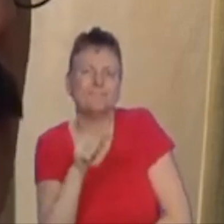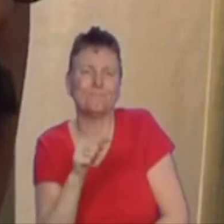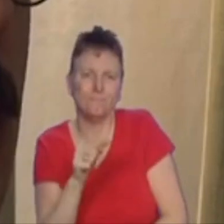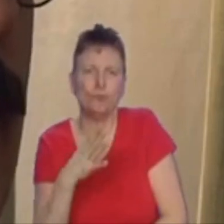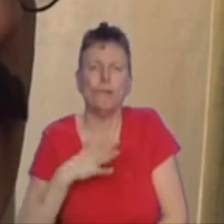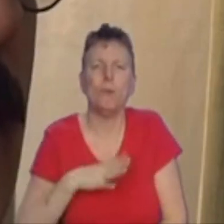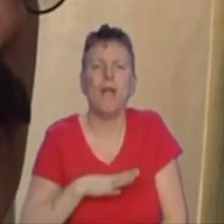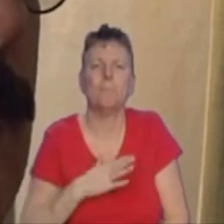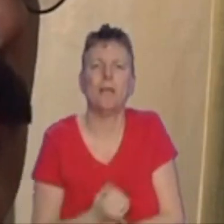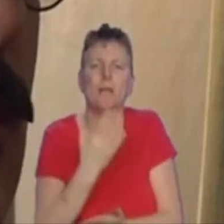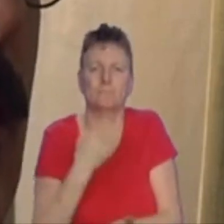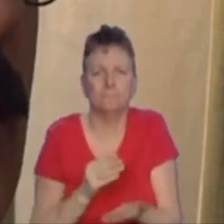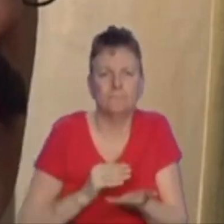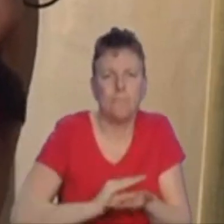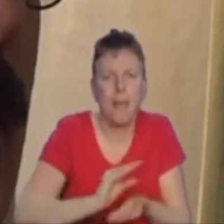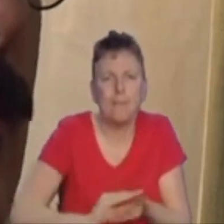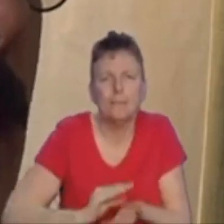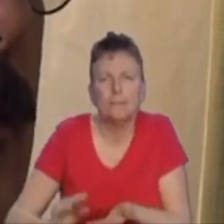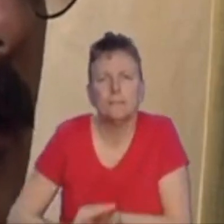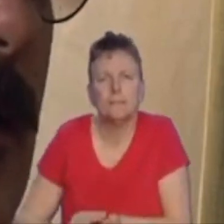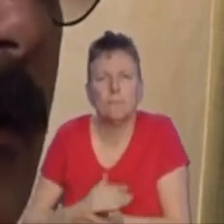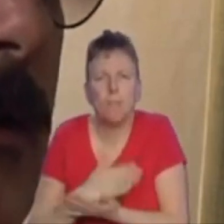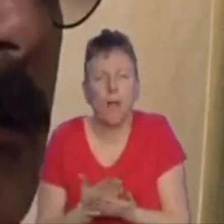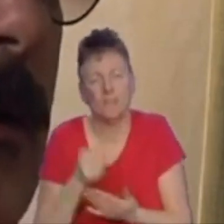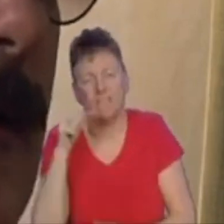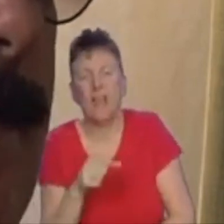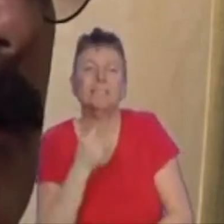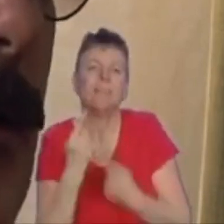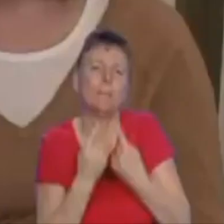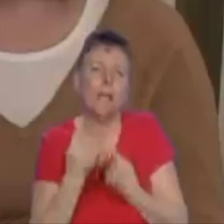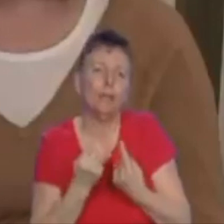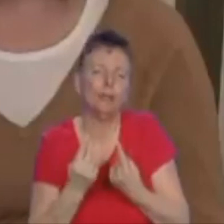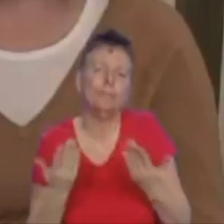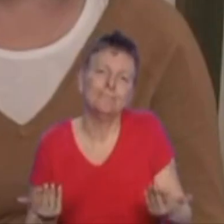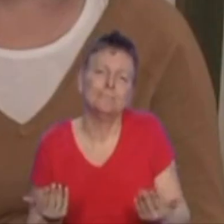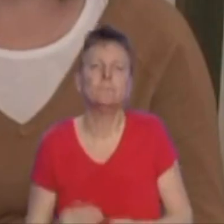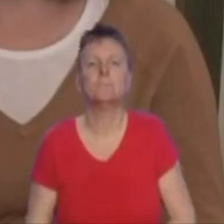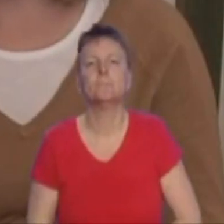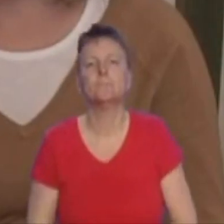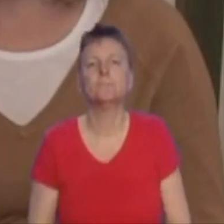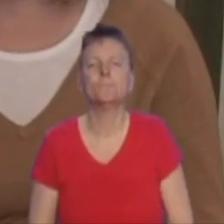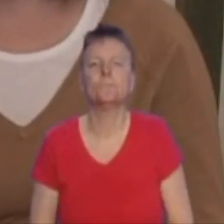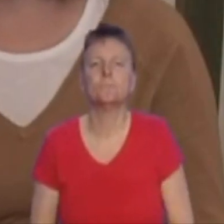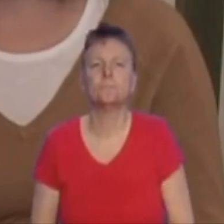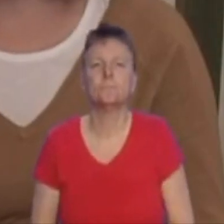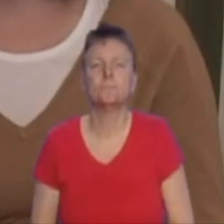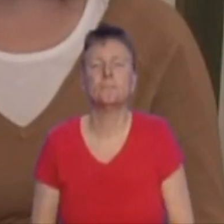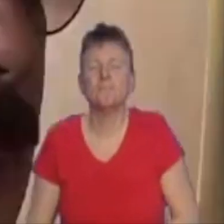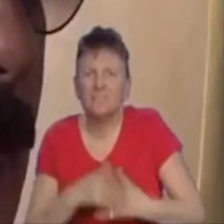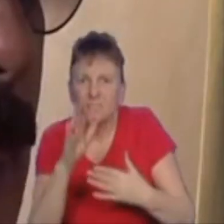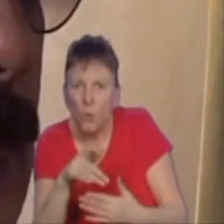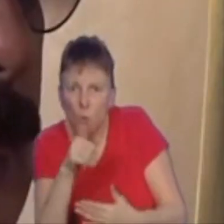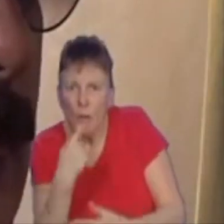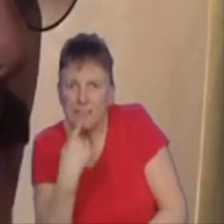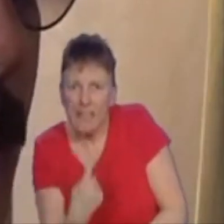Unfortunately, that required making a payment to those individuals to part with that information. So you're saying you had to bribe